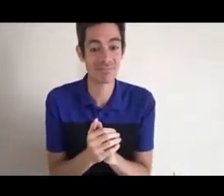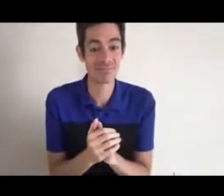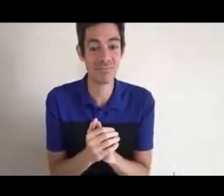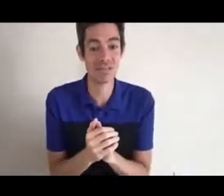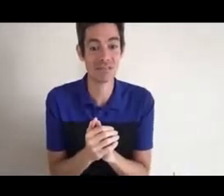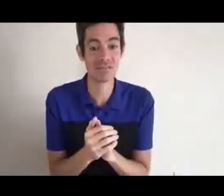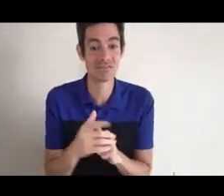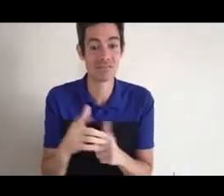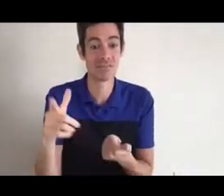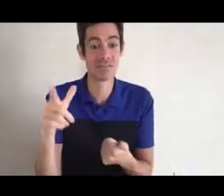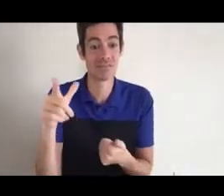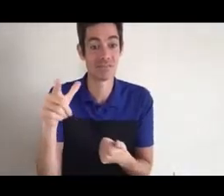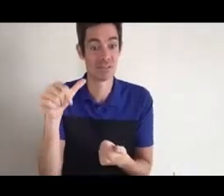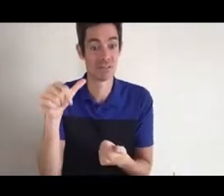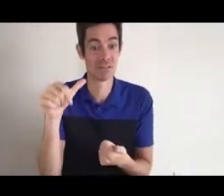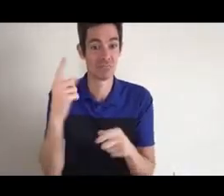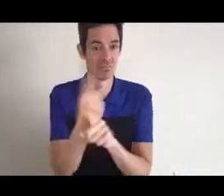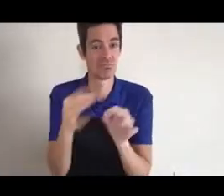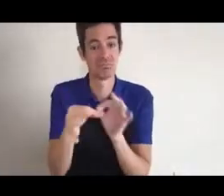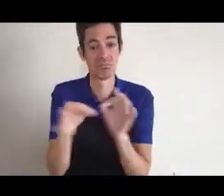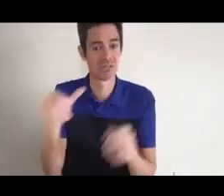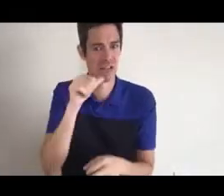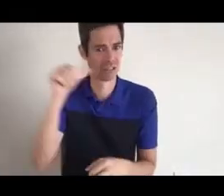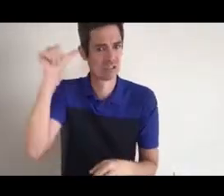So the next sentence